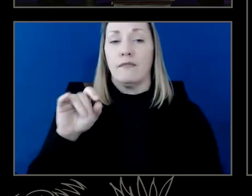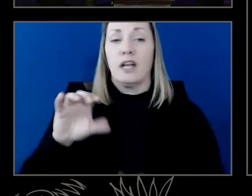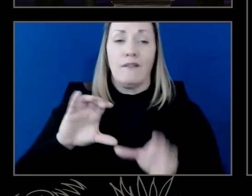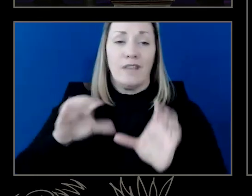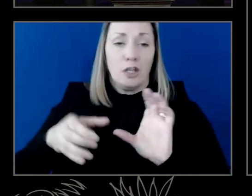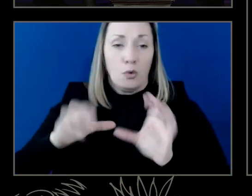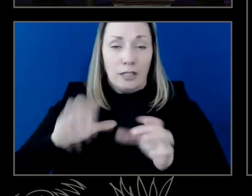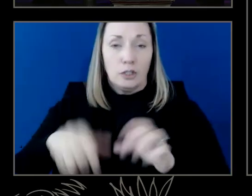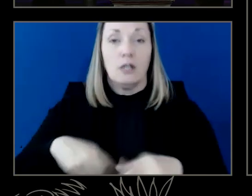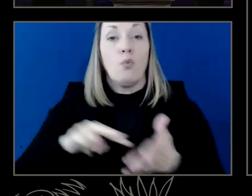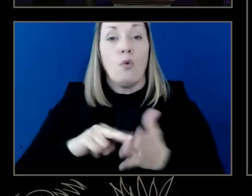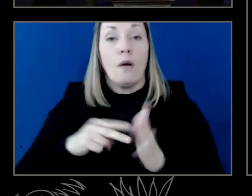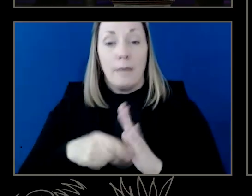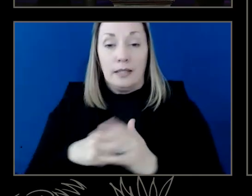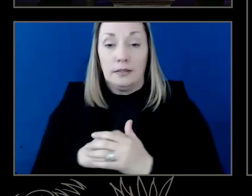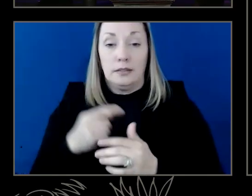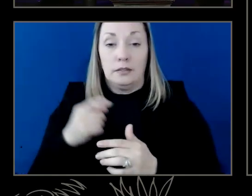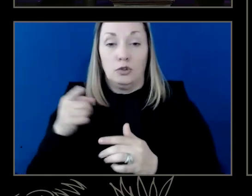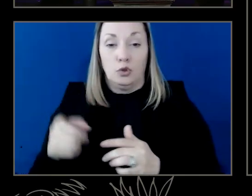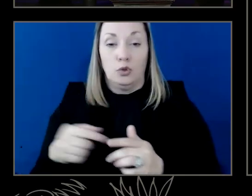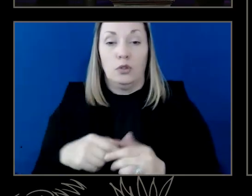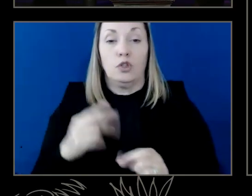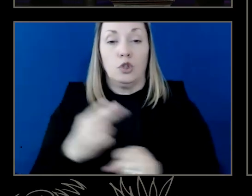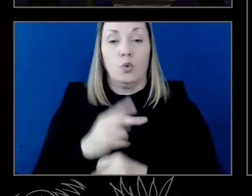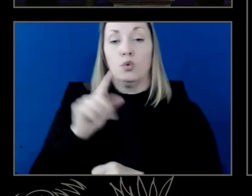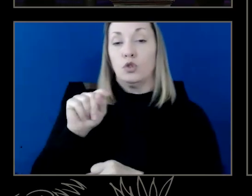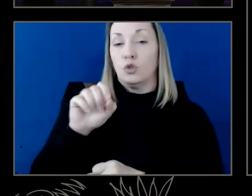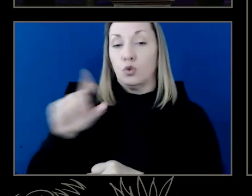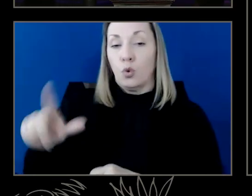the tool figure out the steps to get there.